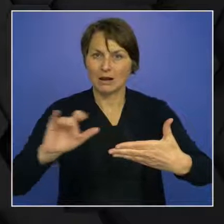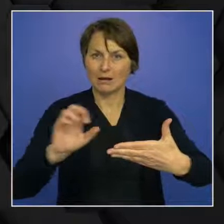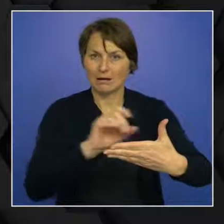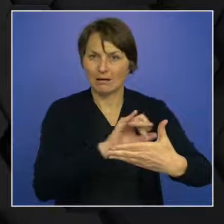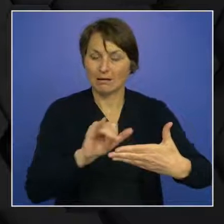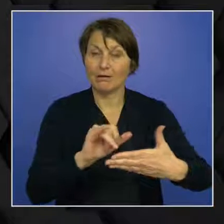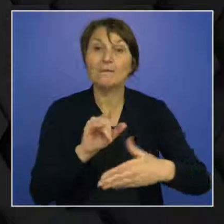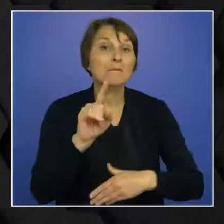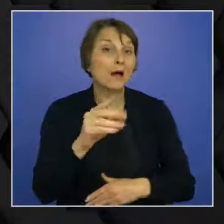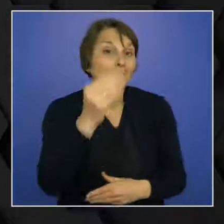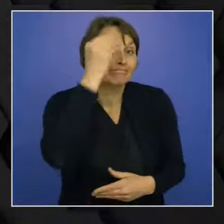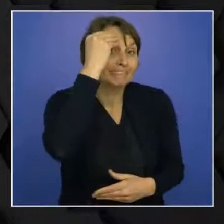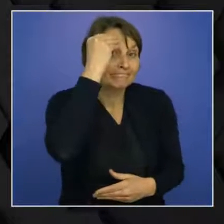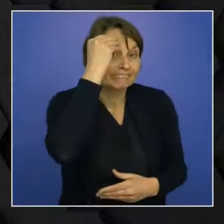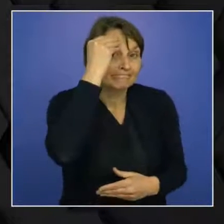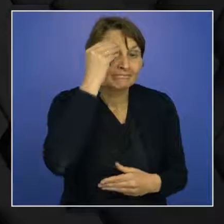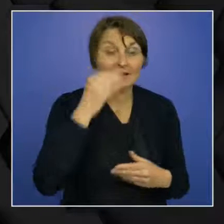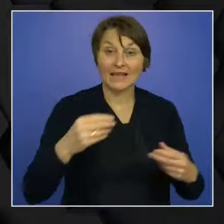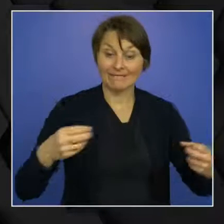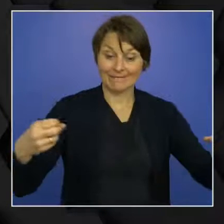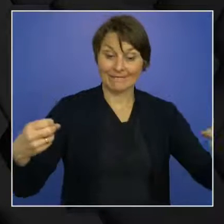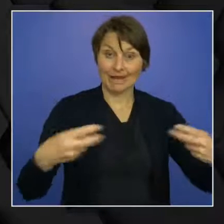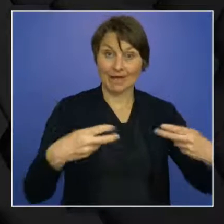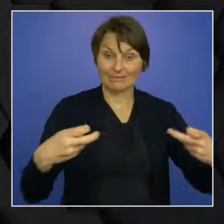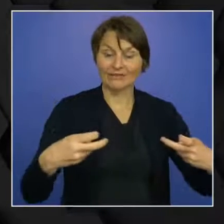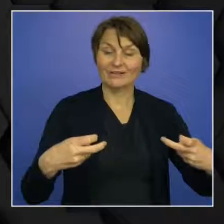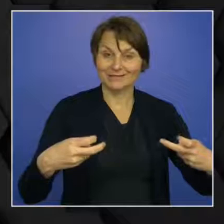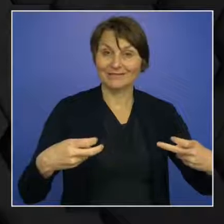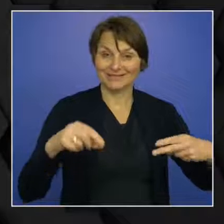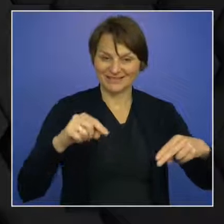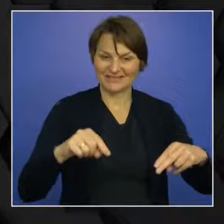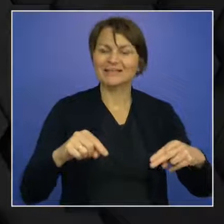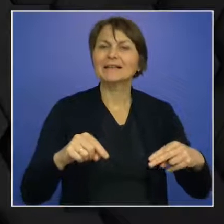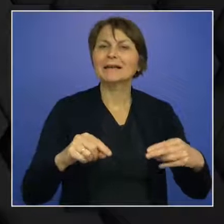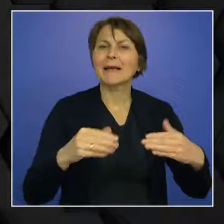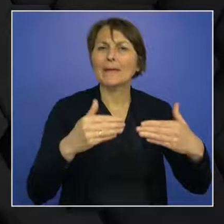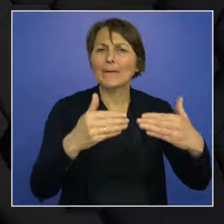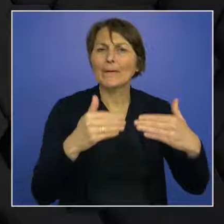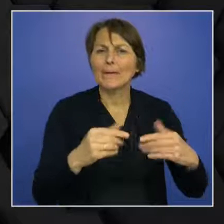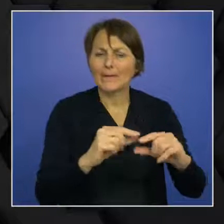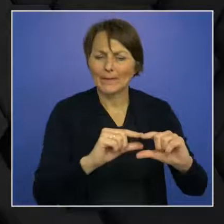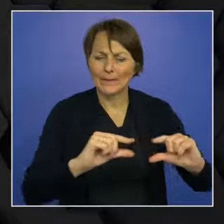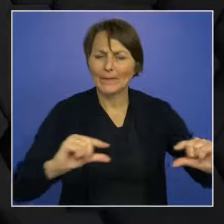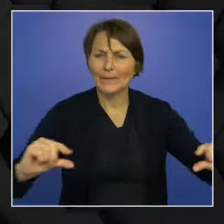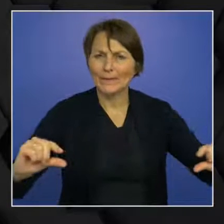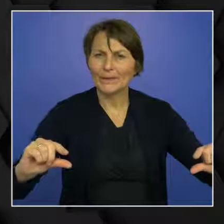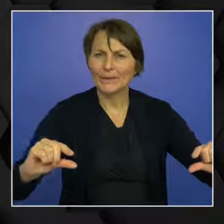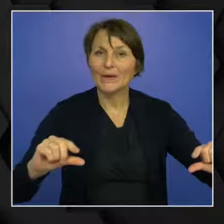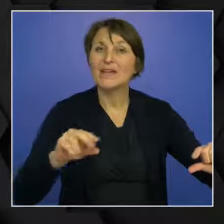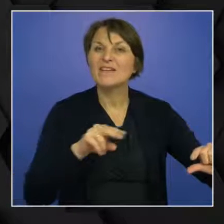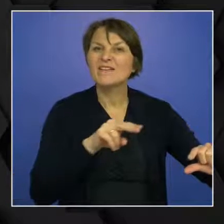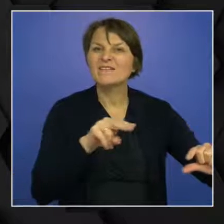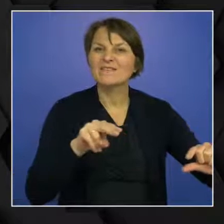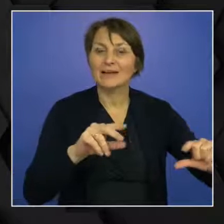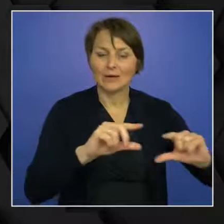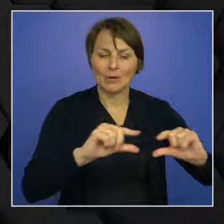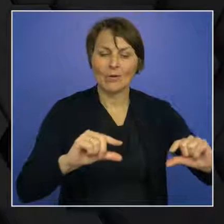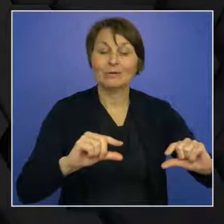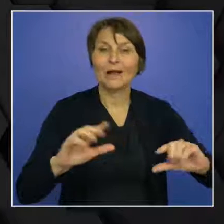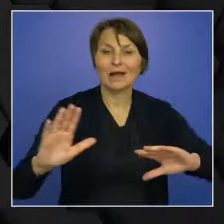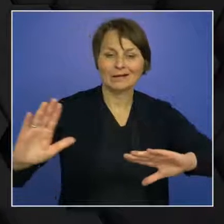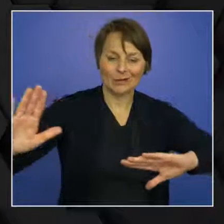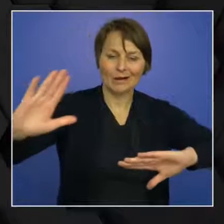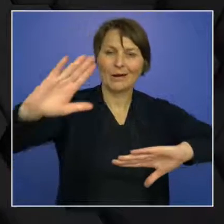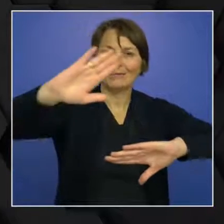on, you always want to leave like this little bit below in your video player, so it doesn't go over